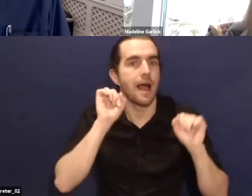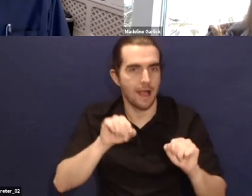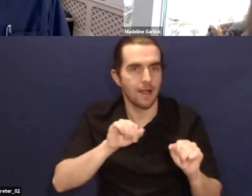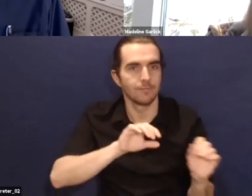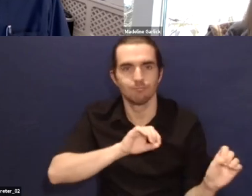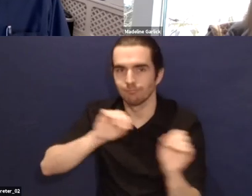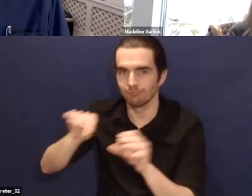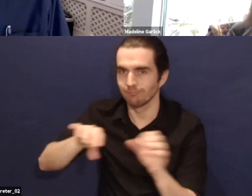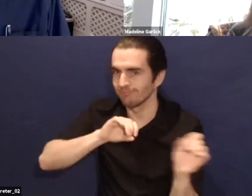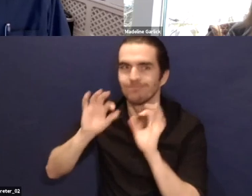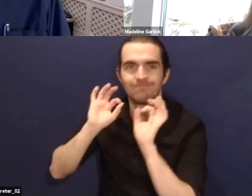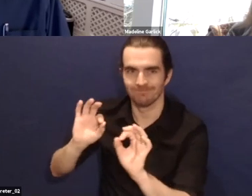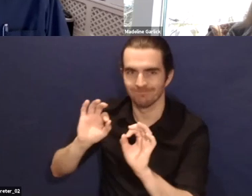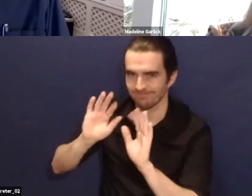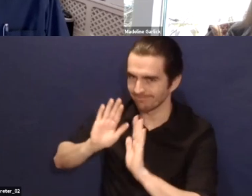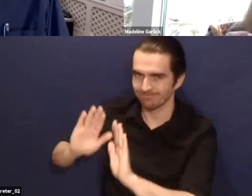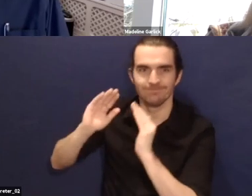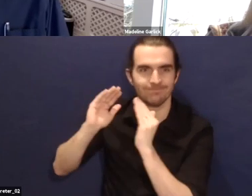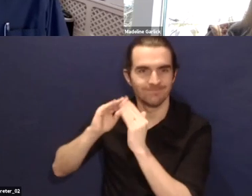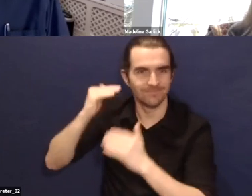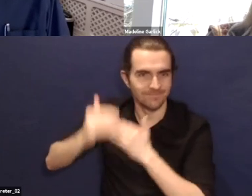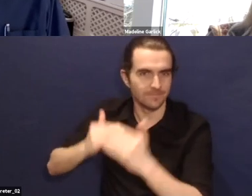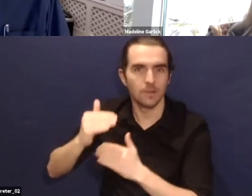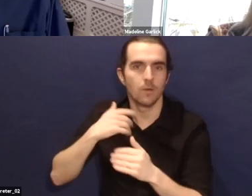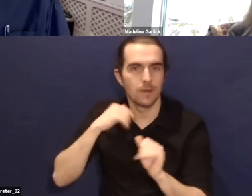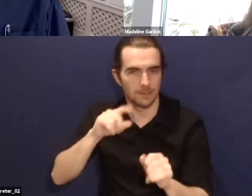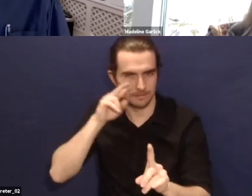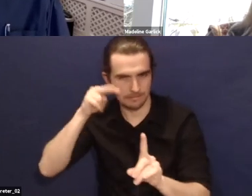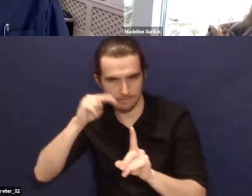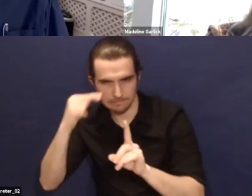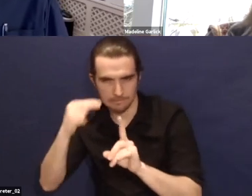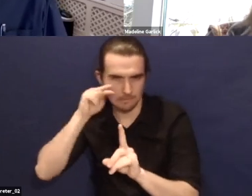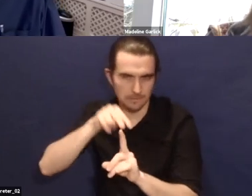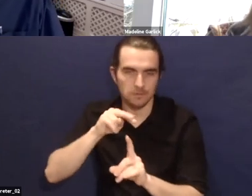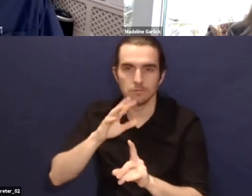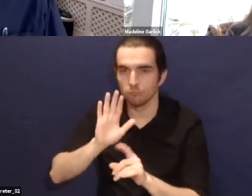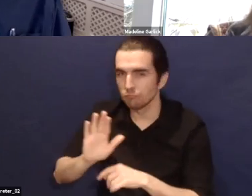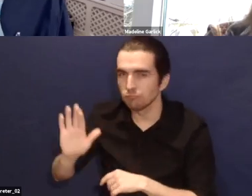again, research into the situations and the